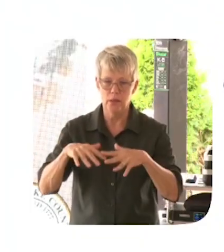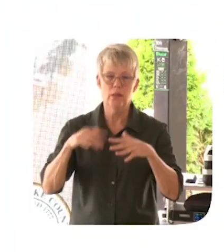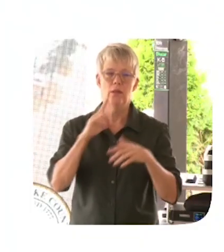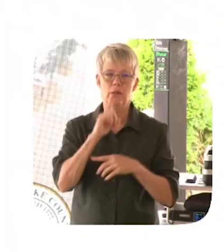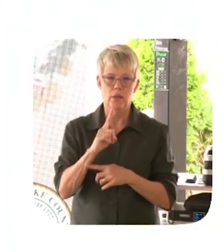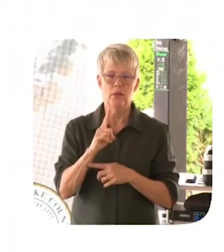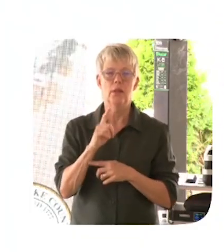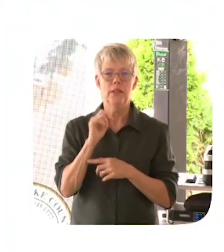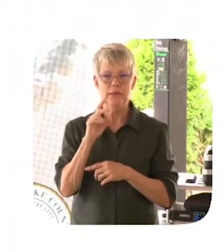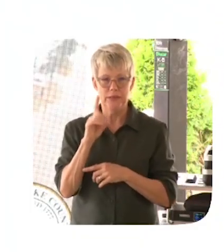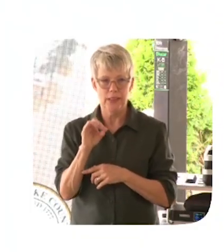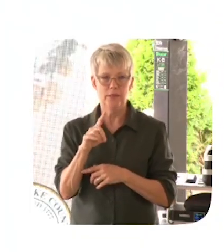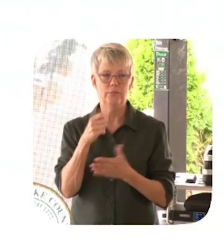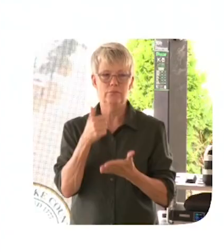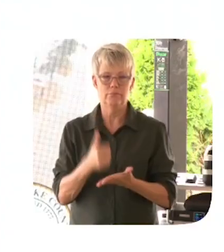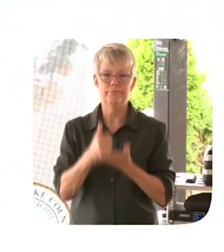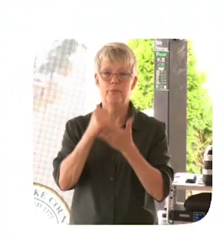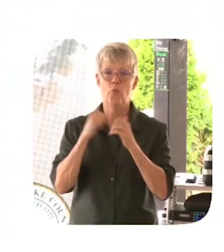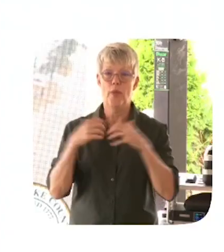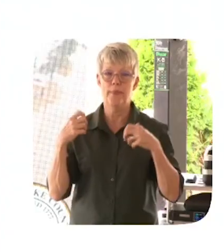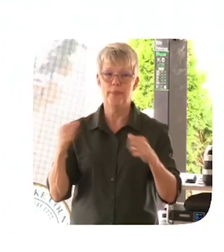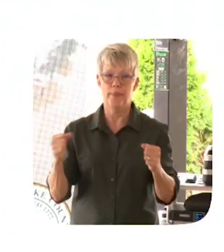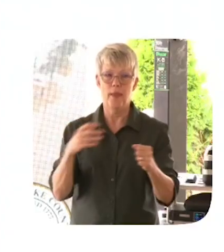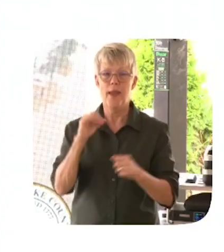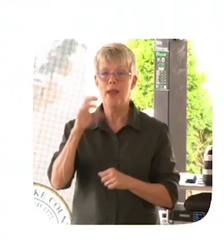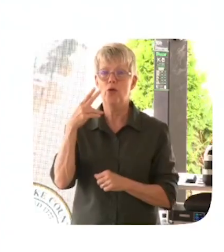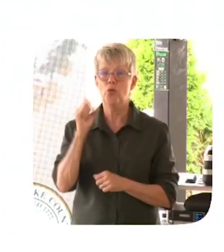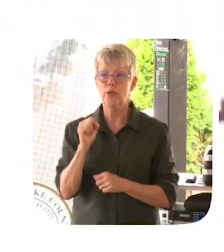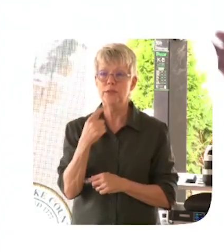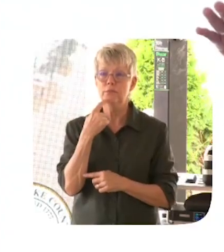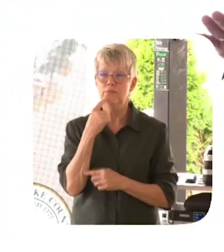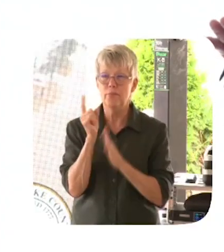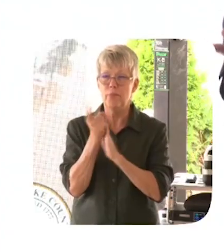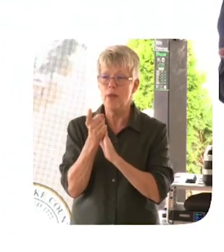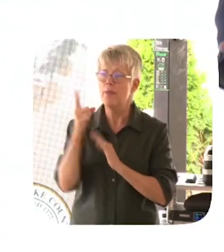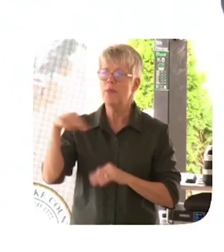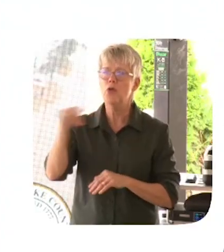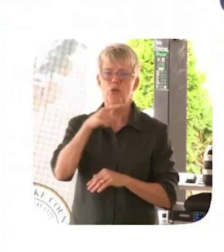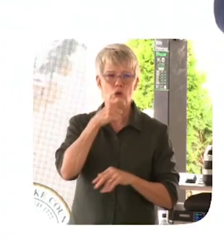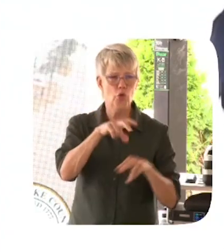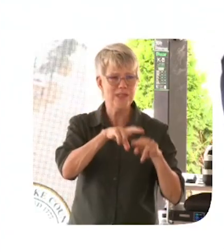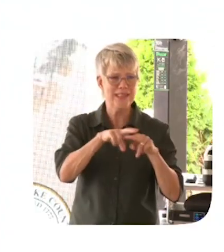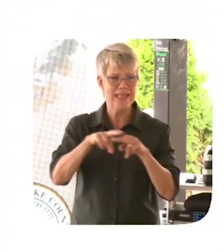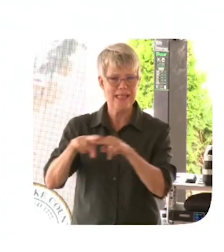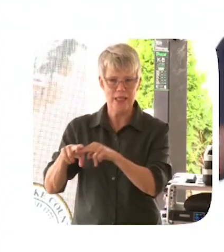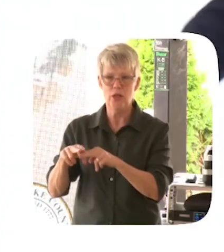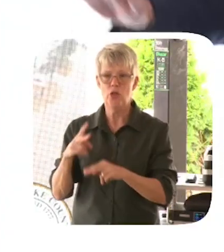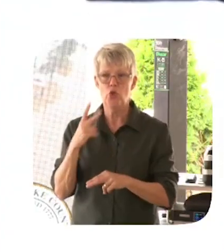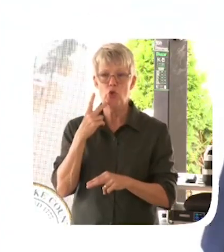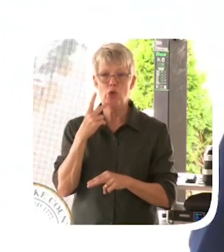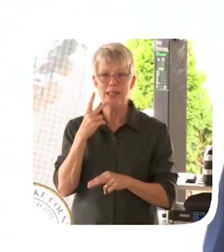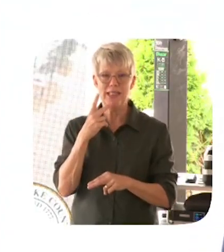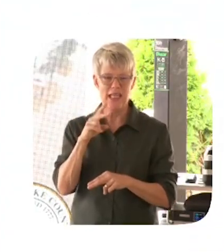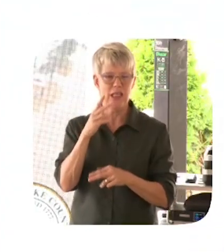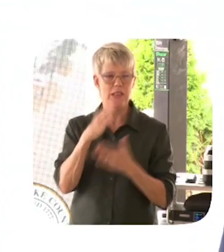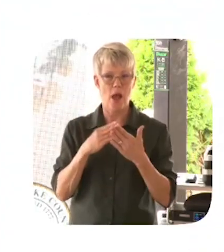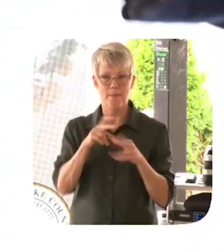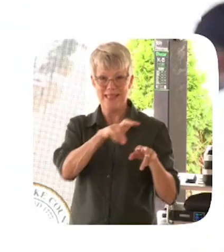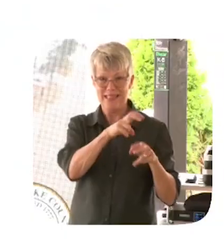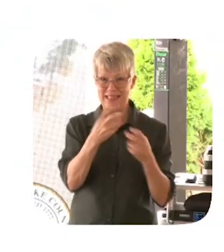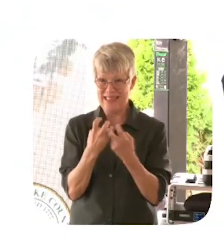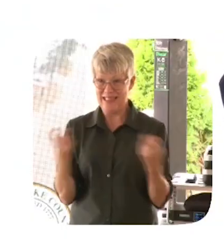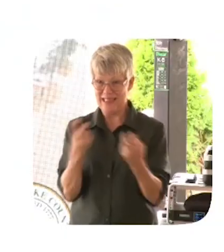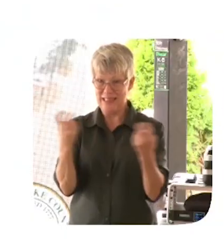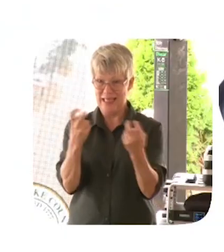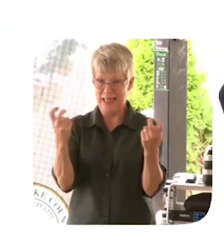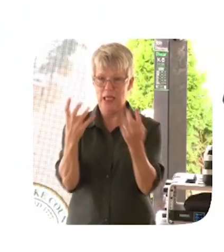restoration possible. And as Chris mentioned earlier, just for a moment, those of you that are seated can see, and you that are standing, if you look out over this parking